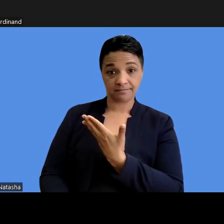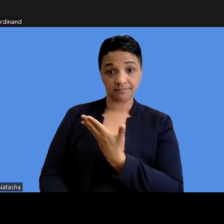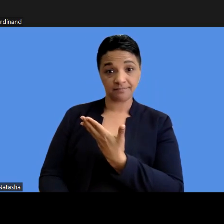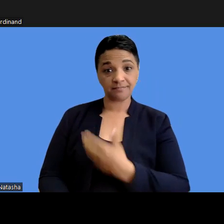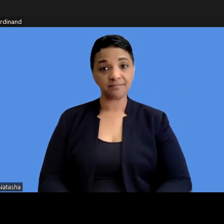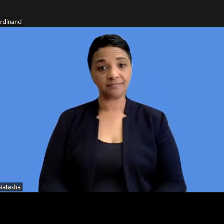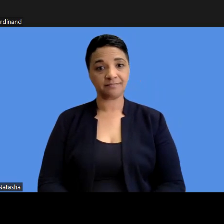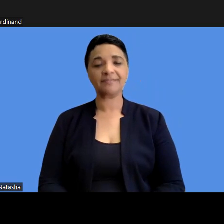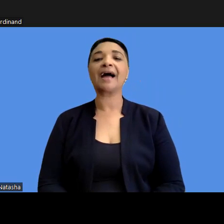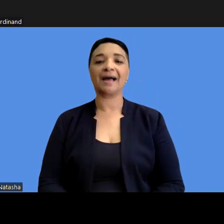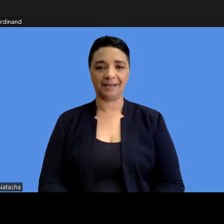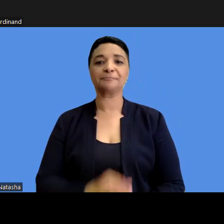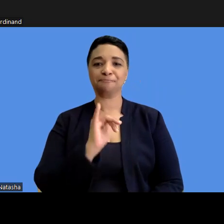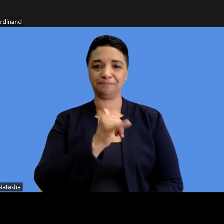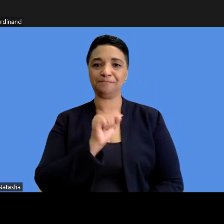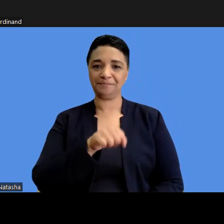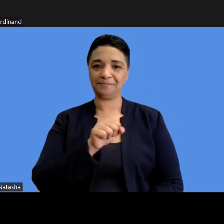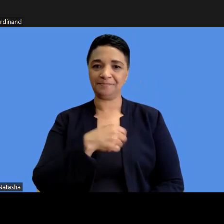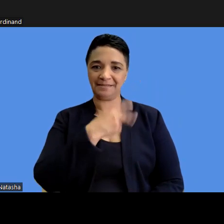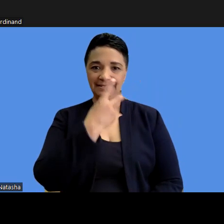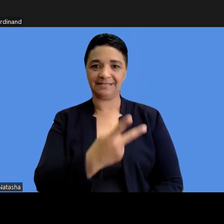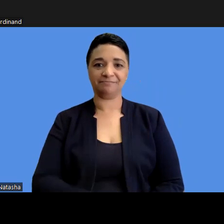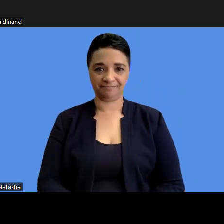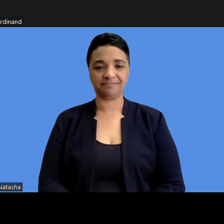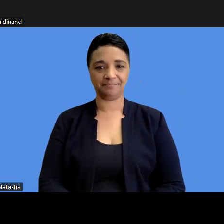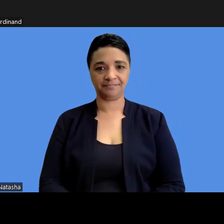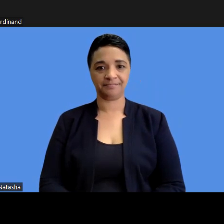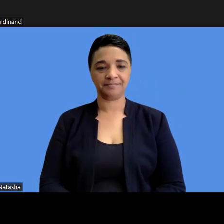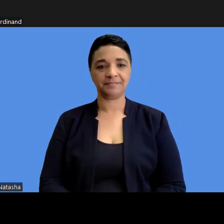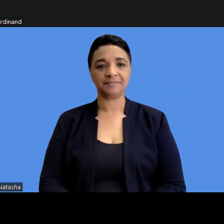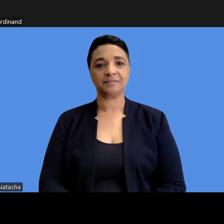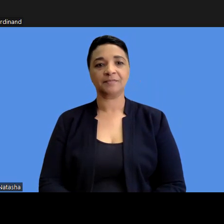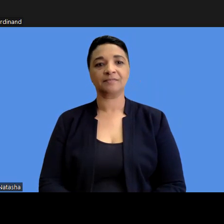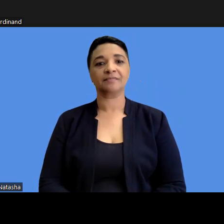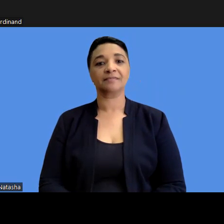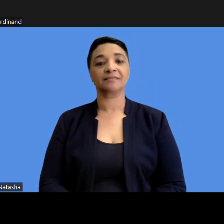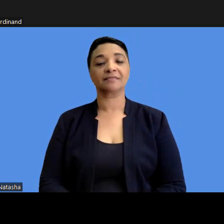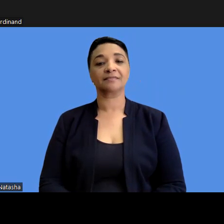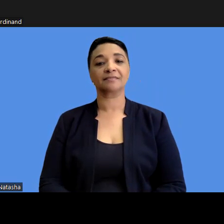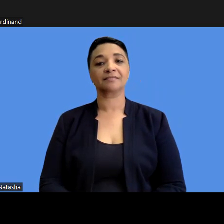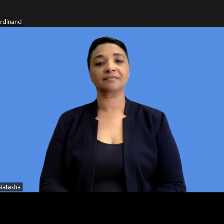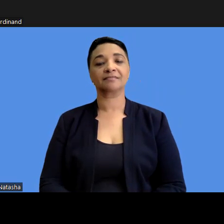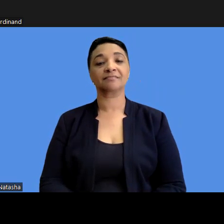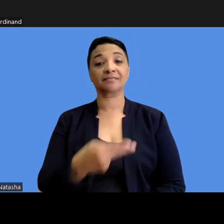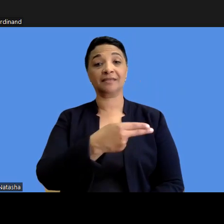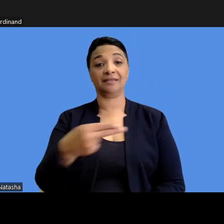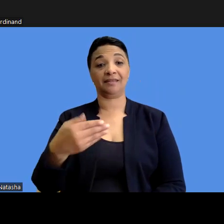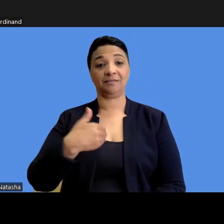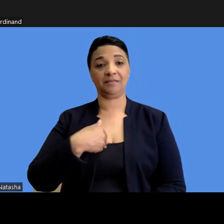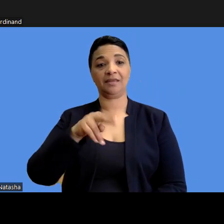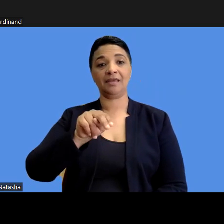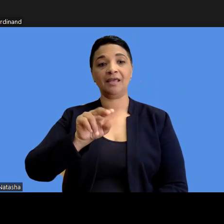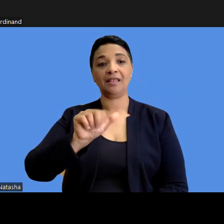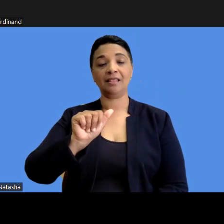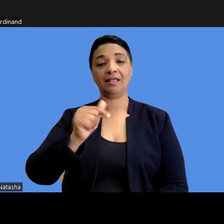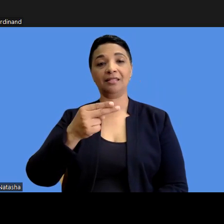Yes, I assume. Thank you. Sorry. So my name is Natini. I'm a Humanitarian